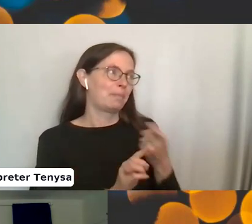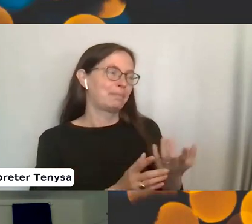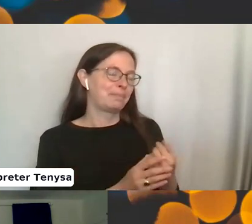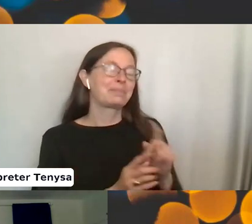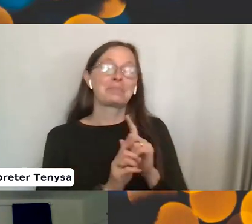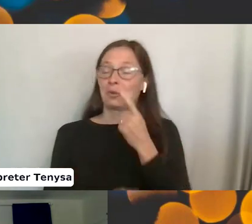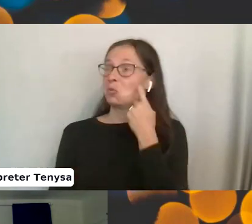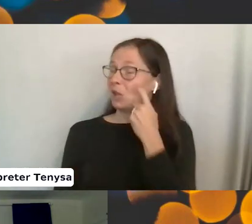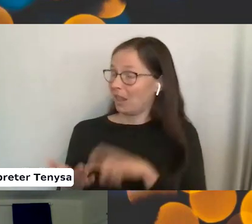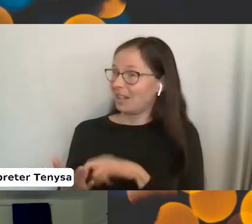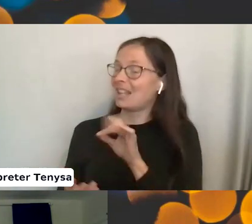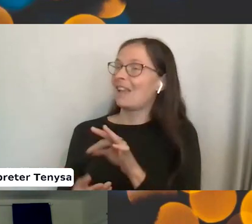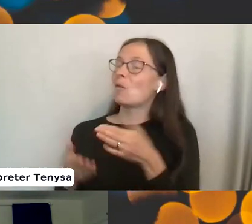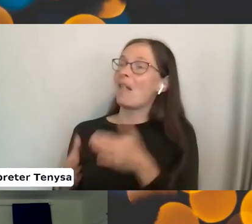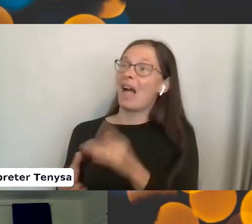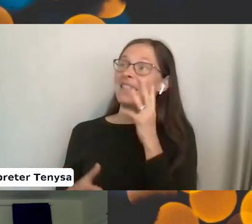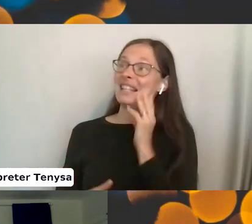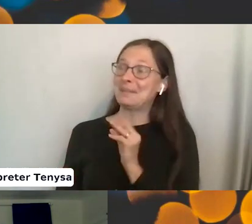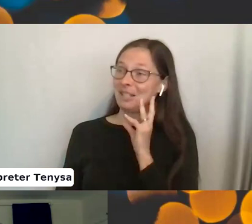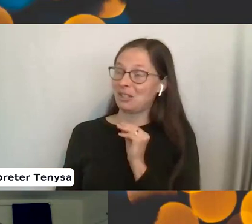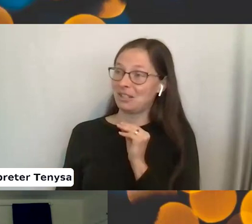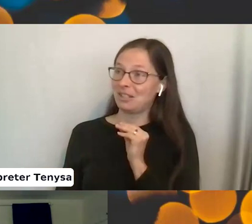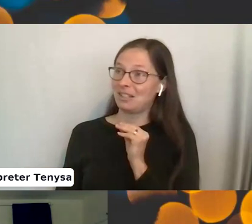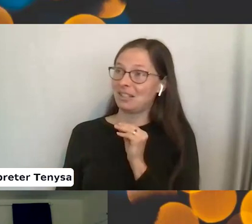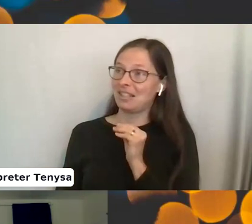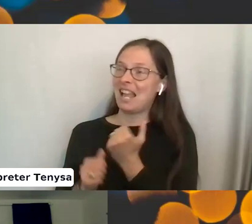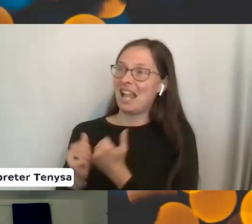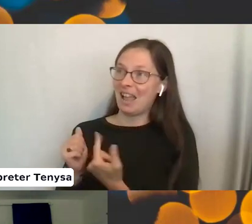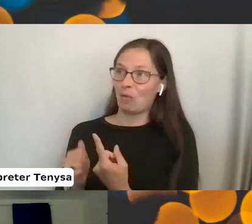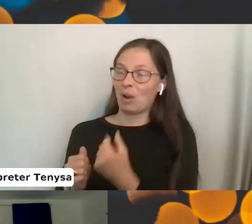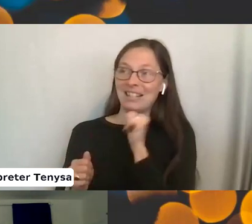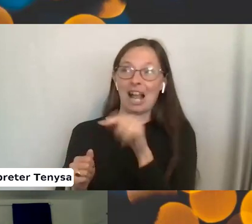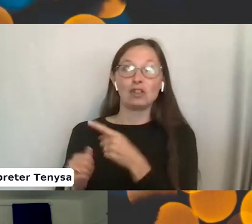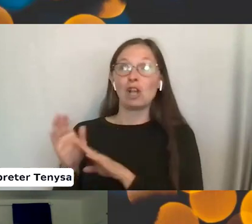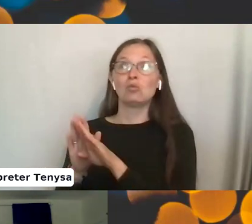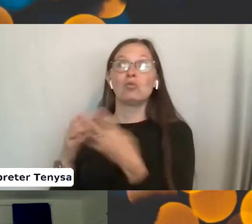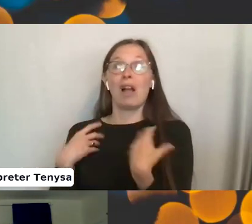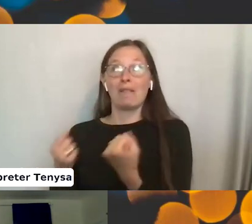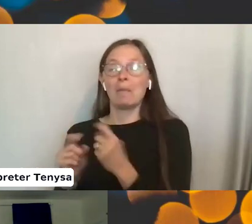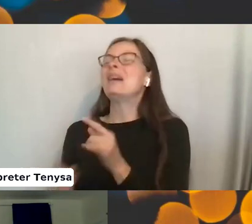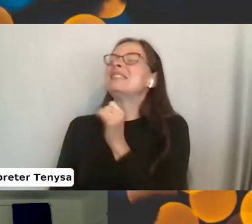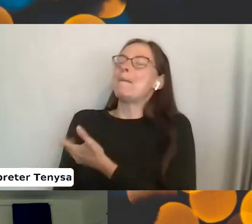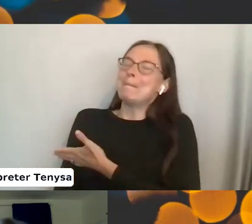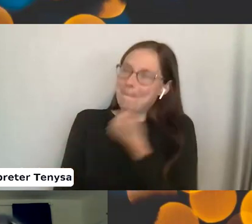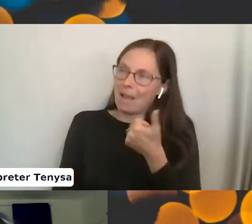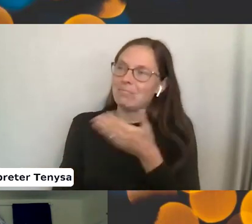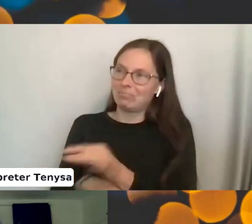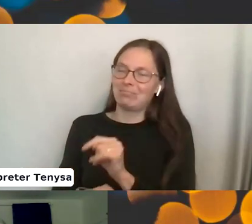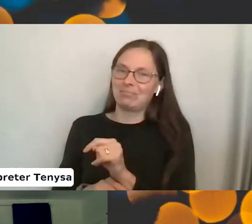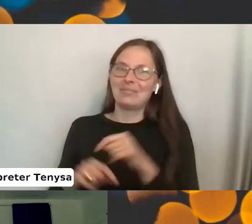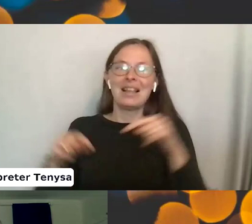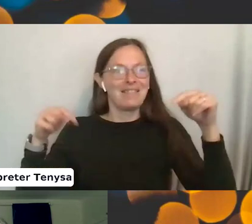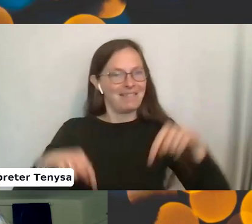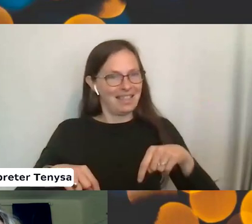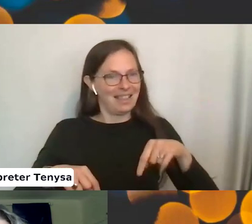But you realize if you allow the experience, everyone not just recovers, but is better for it. This